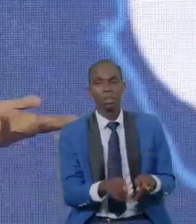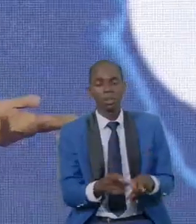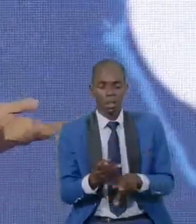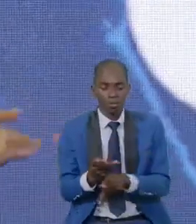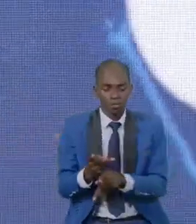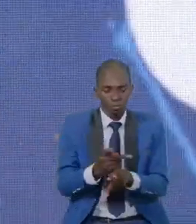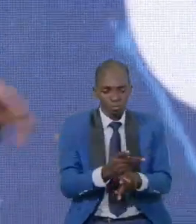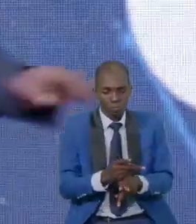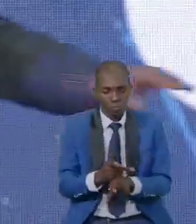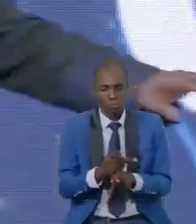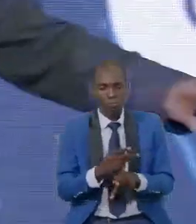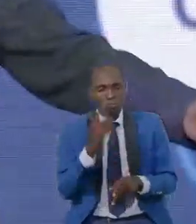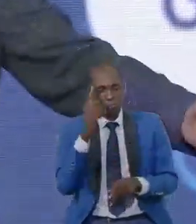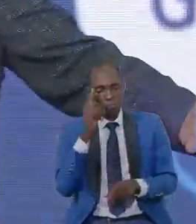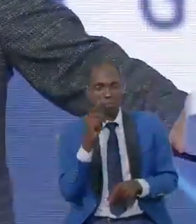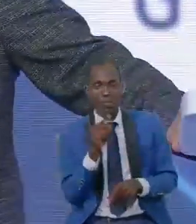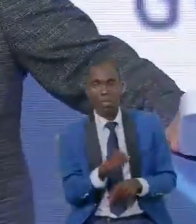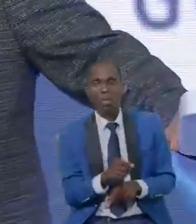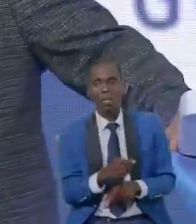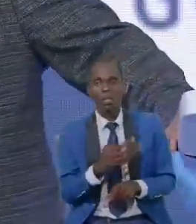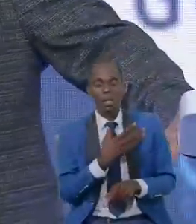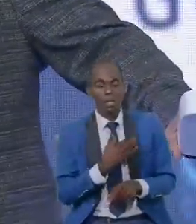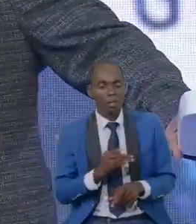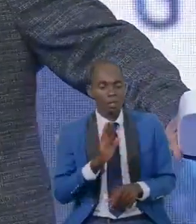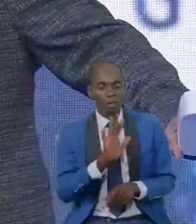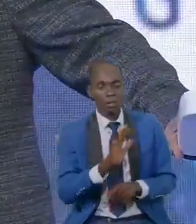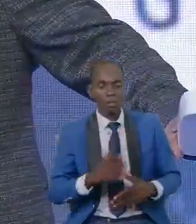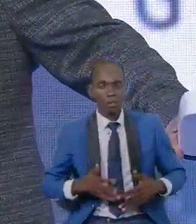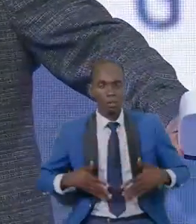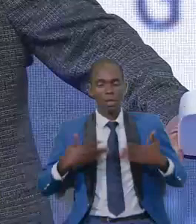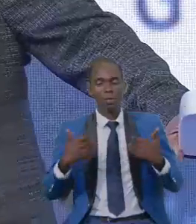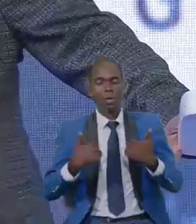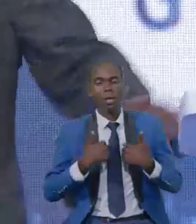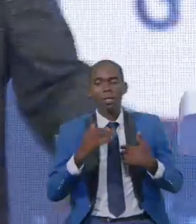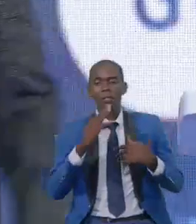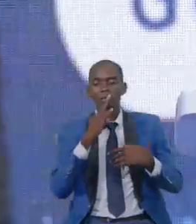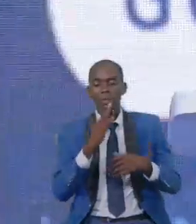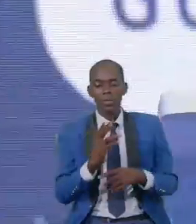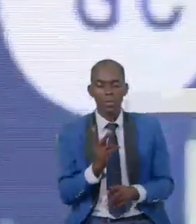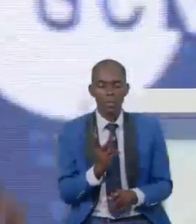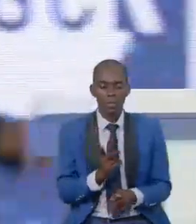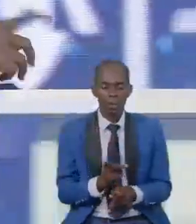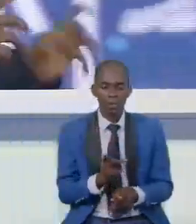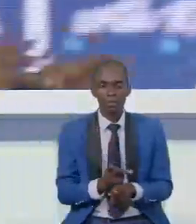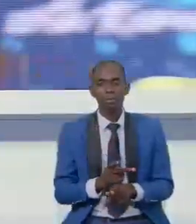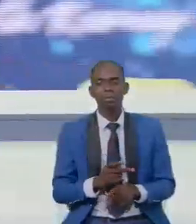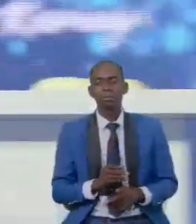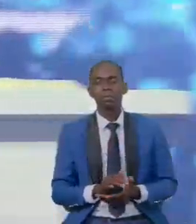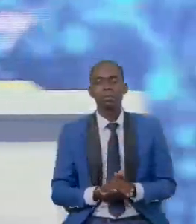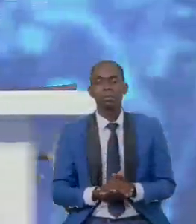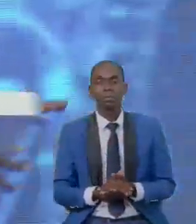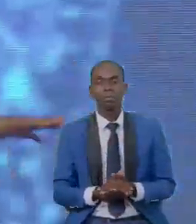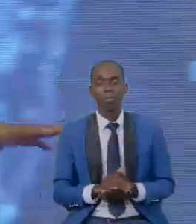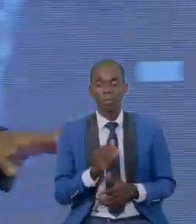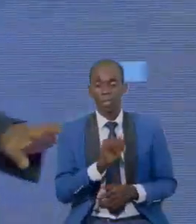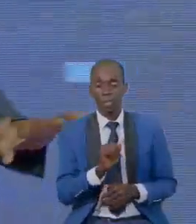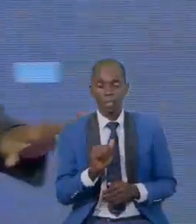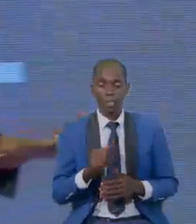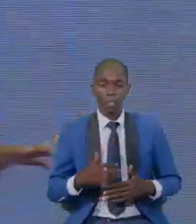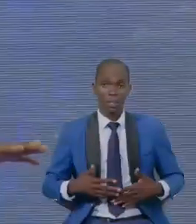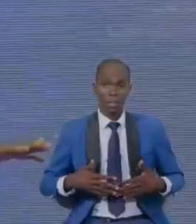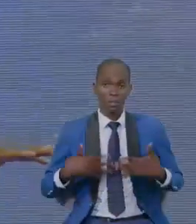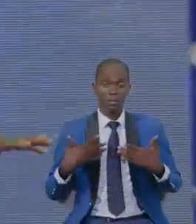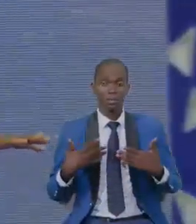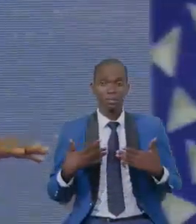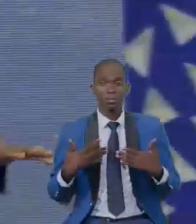him. And his life has been preserved. In life,